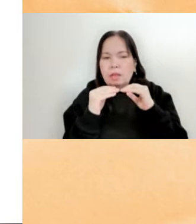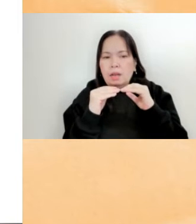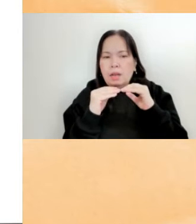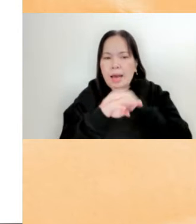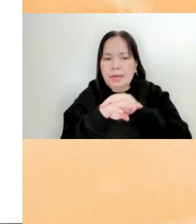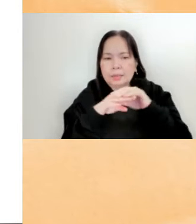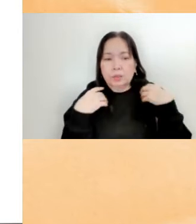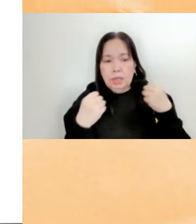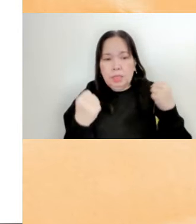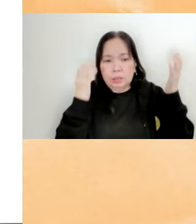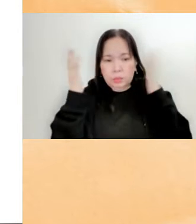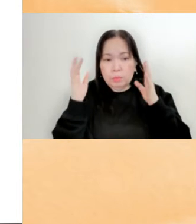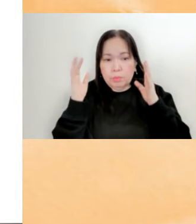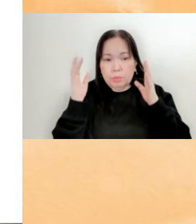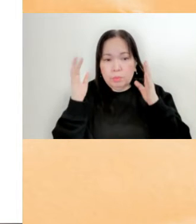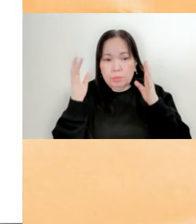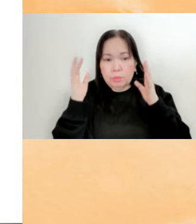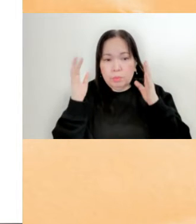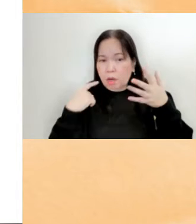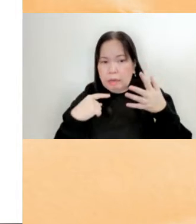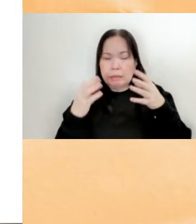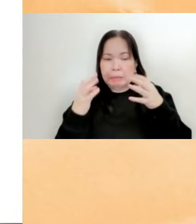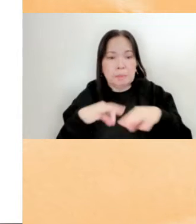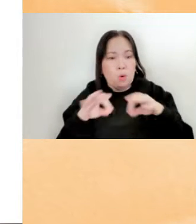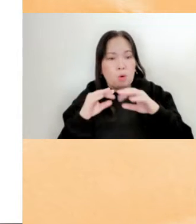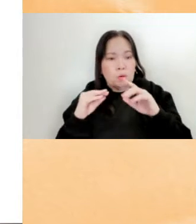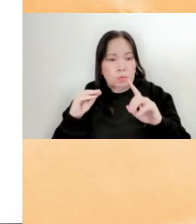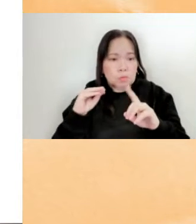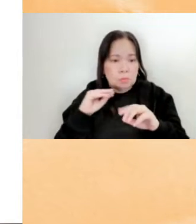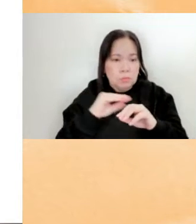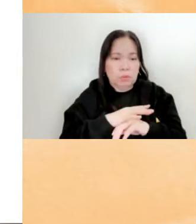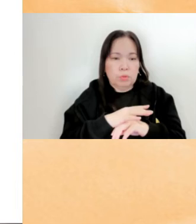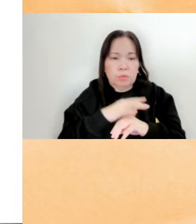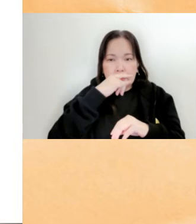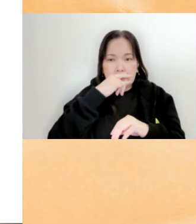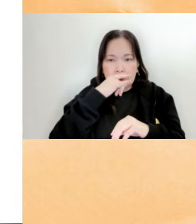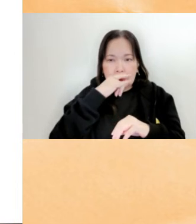now know, are important factors in a child's mental health.